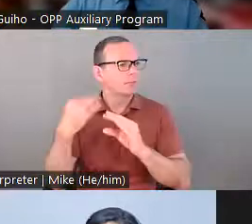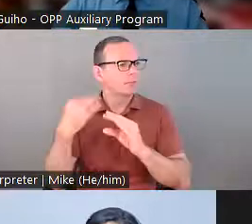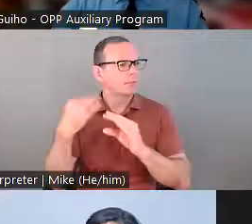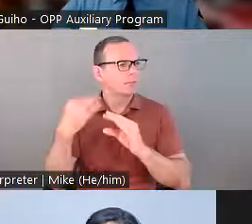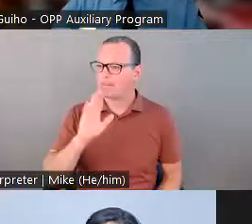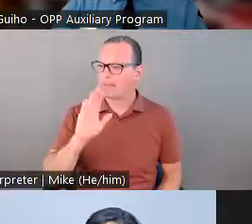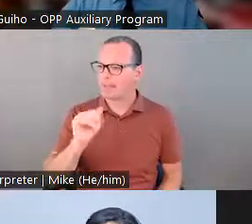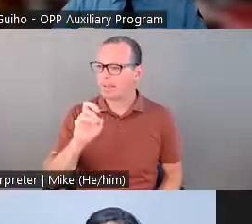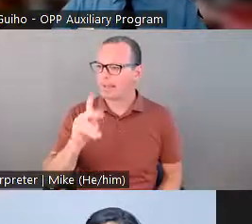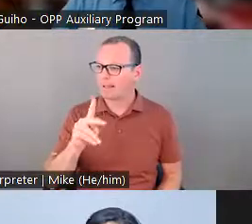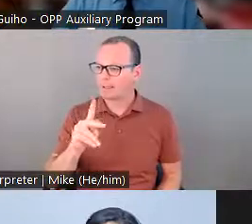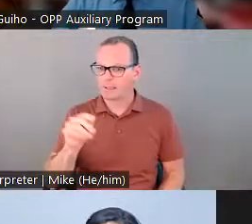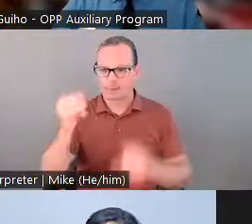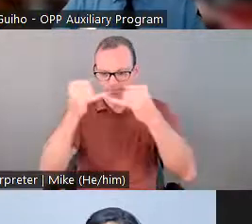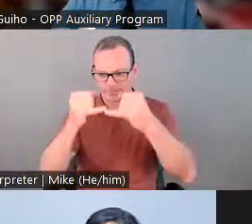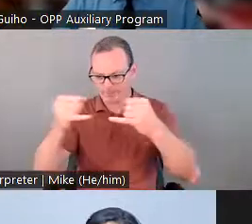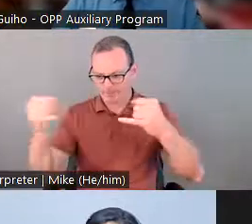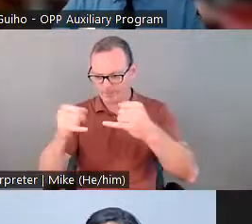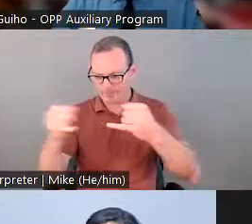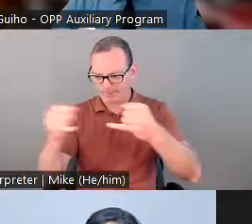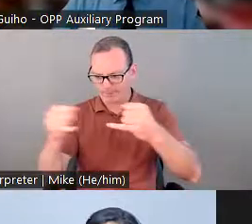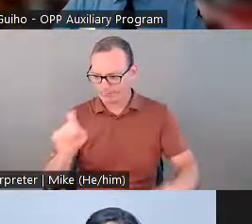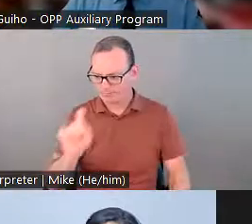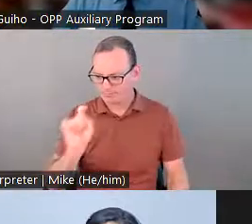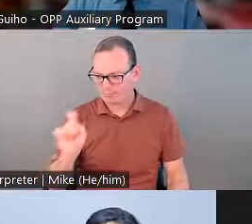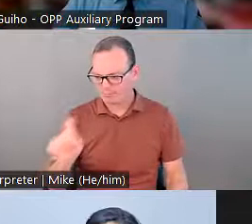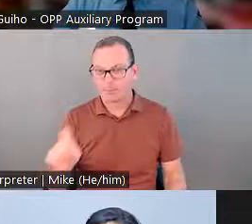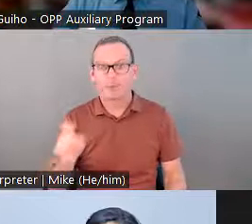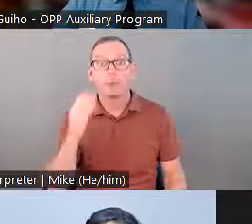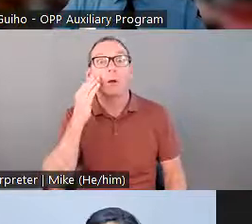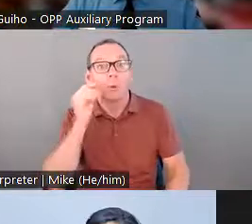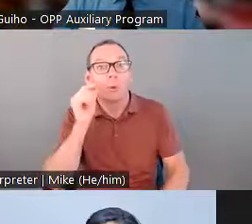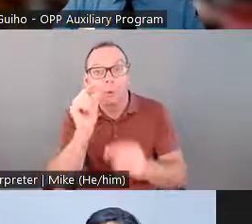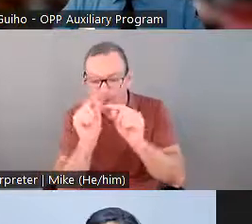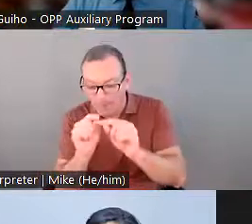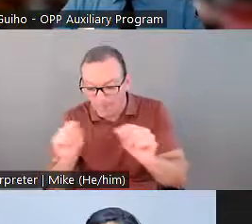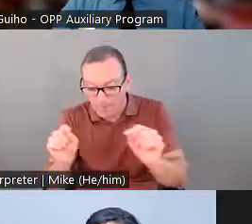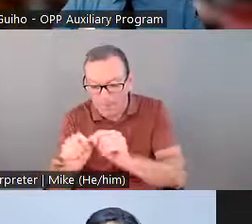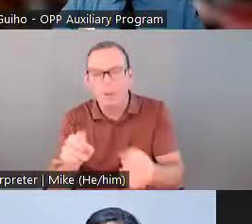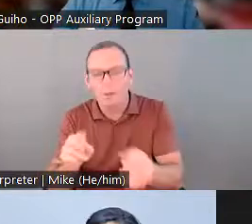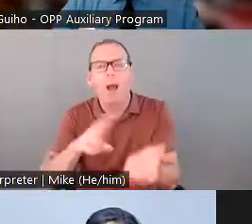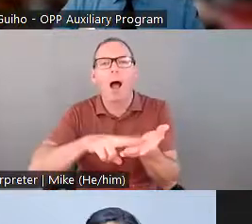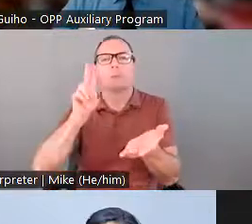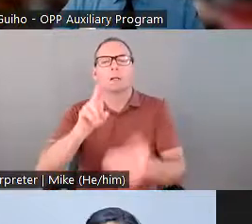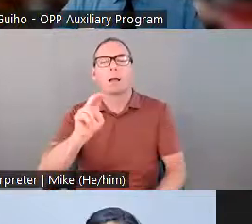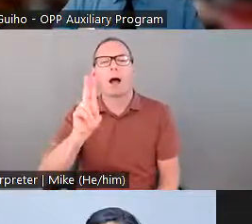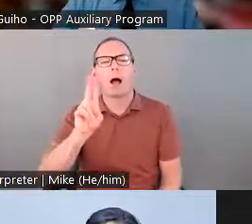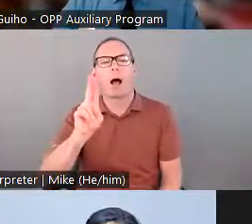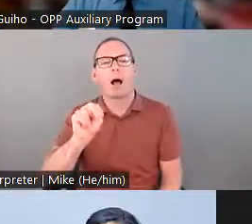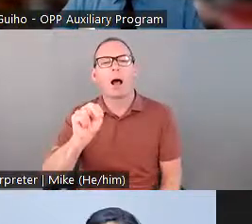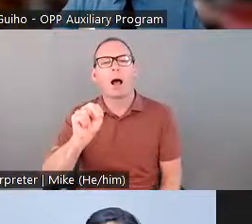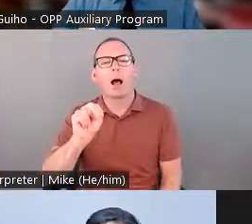There's even the links where it says unsubscribe, I don't want this. If something you haven't signed up for, it's easier to just delete it